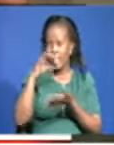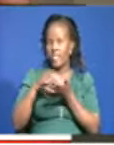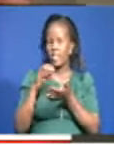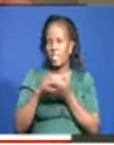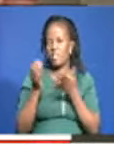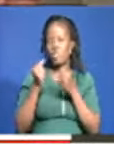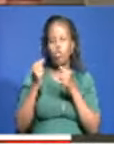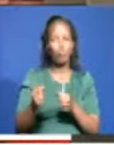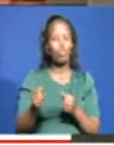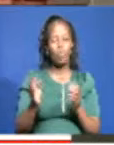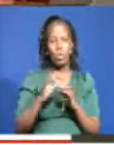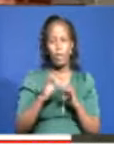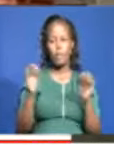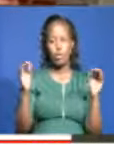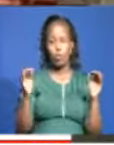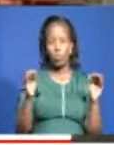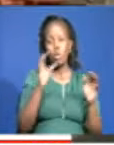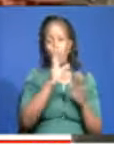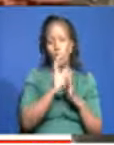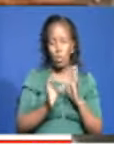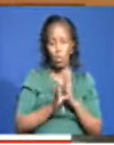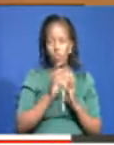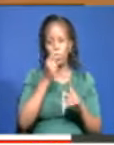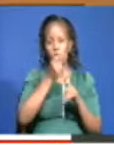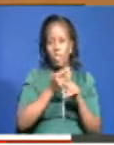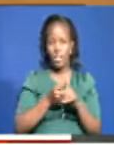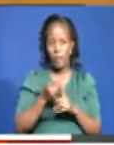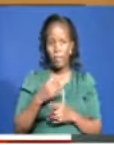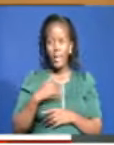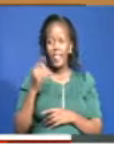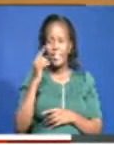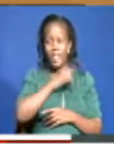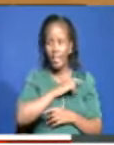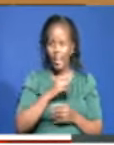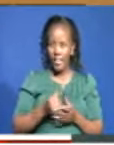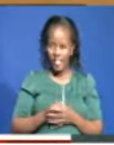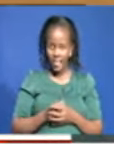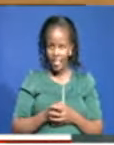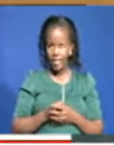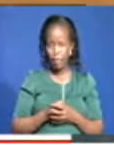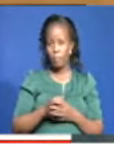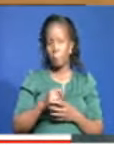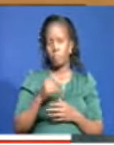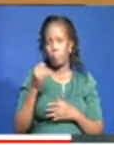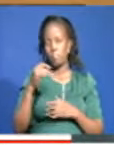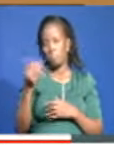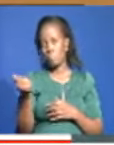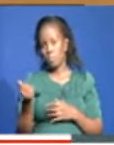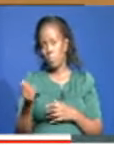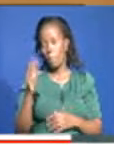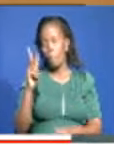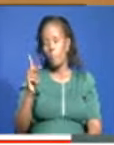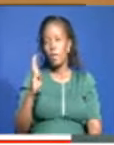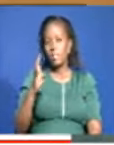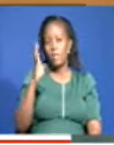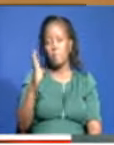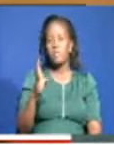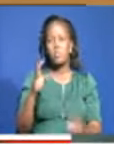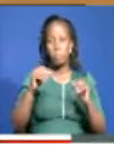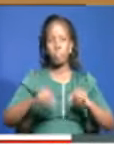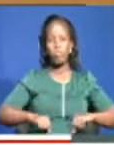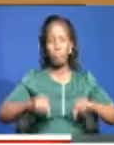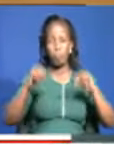constitutional provisions, their term had ended. Meanwhile, Kenya Broadcasting Corporation Acting Editor-in-Chief Millicent